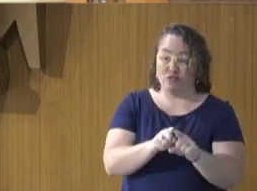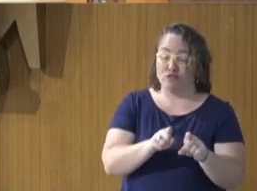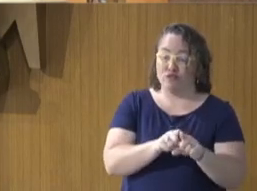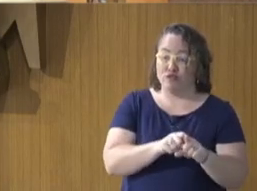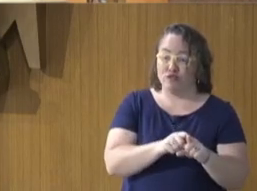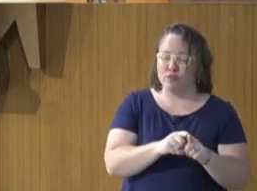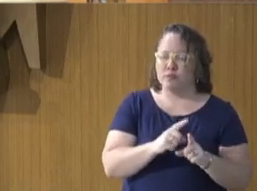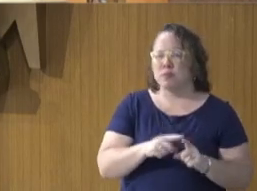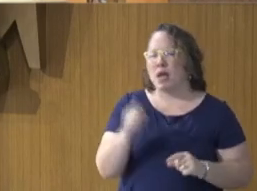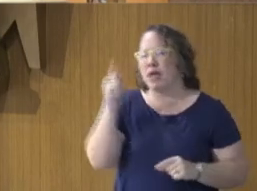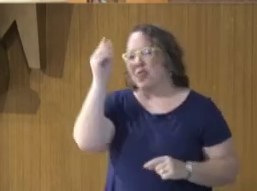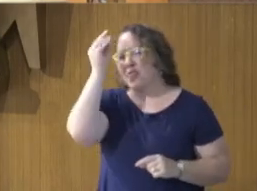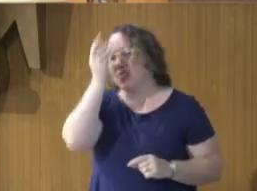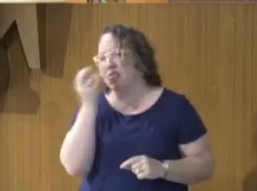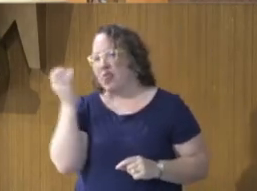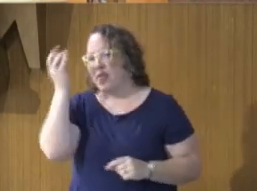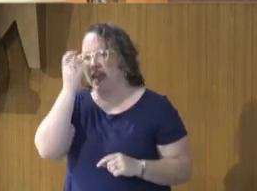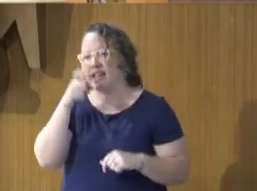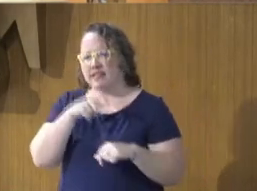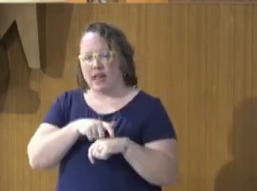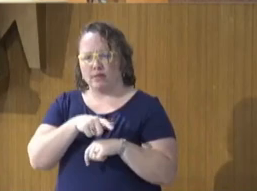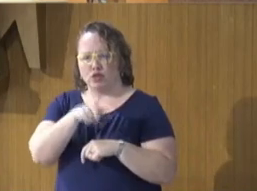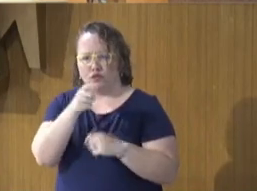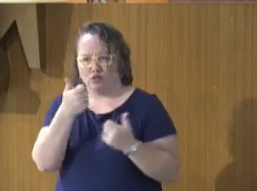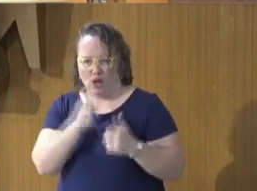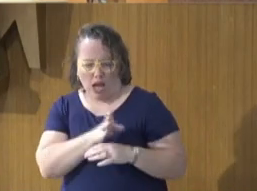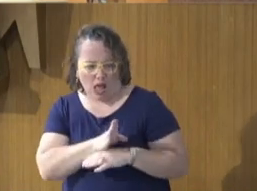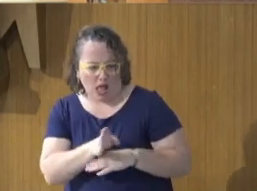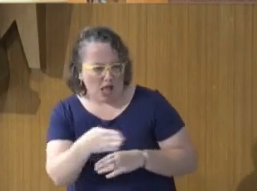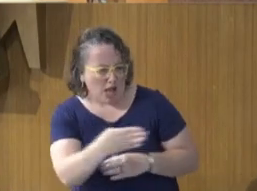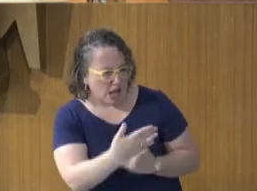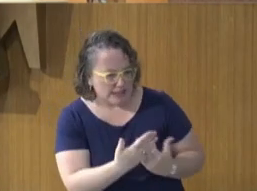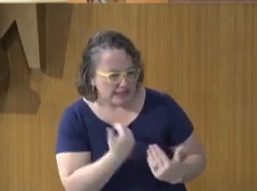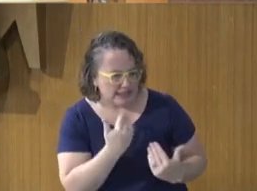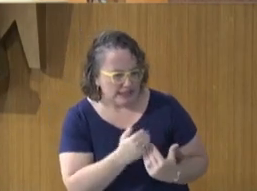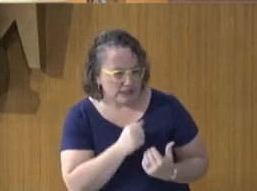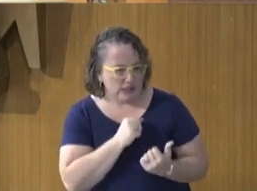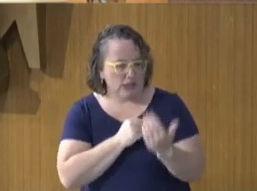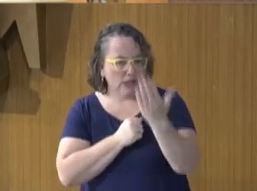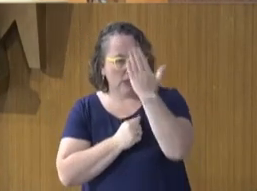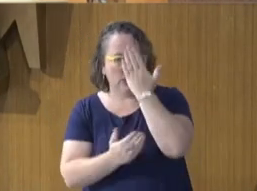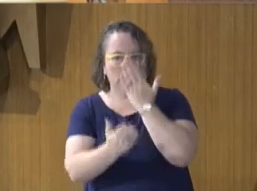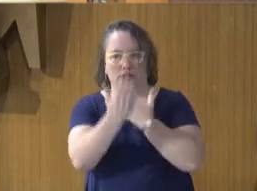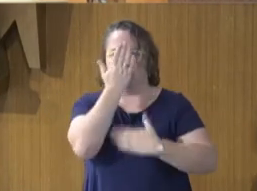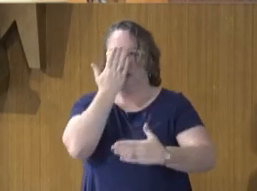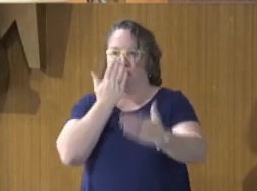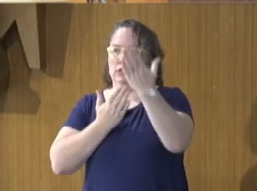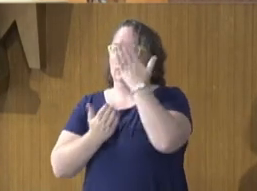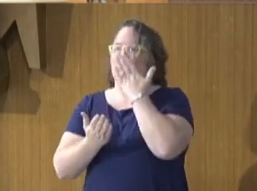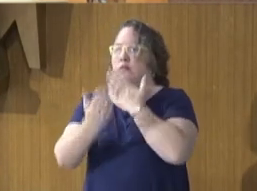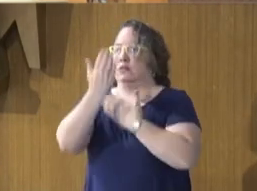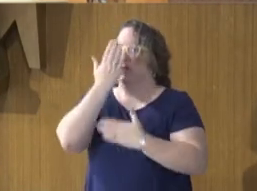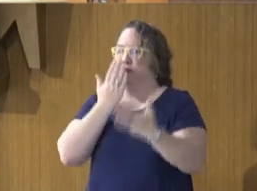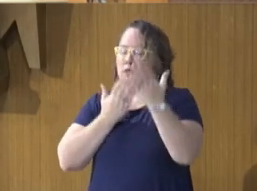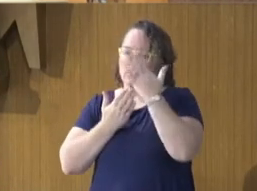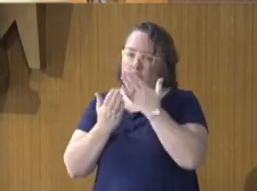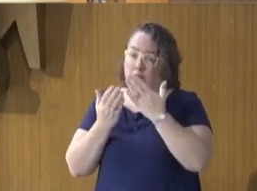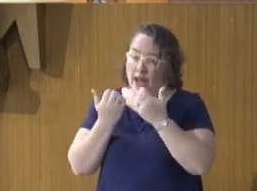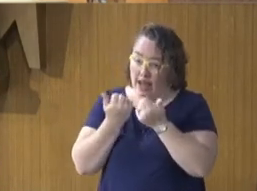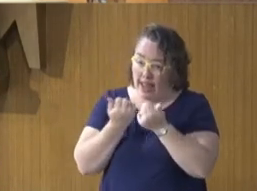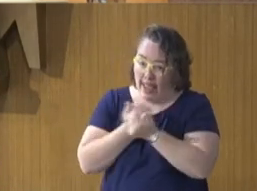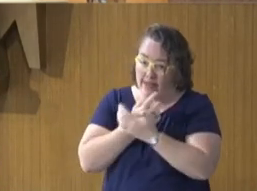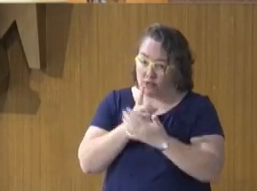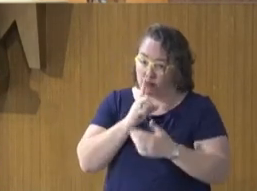But think about the times that you have tried to walk the Way of the Philistines in the past. Has any of that ever